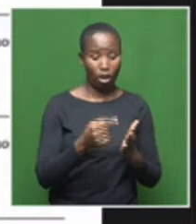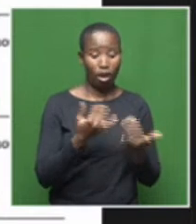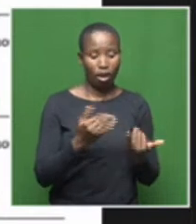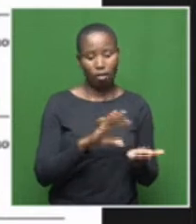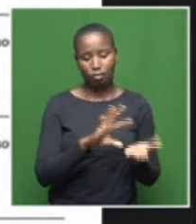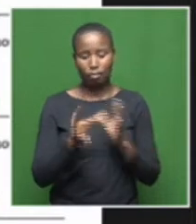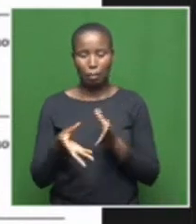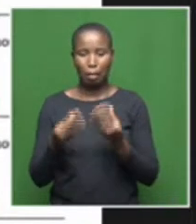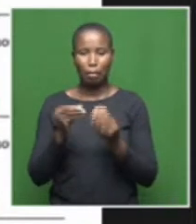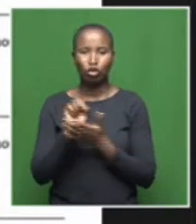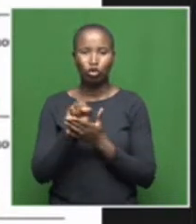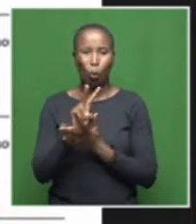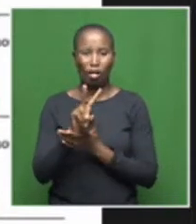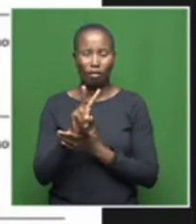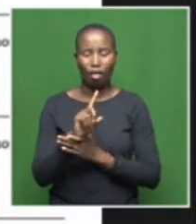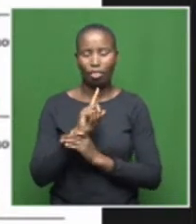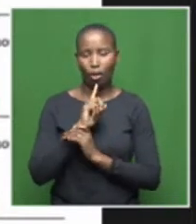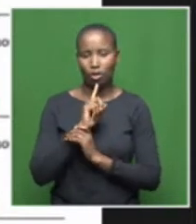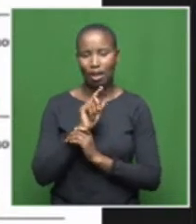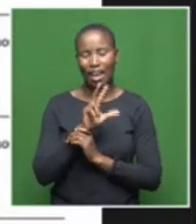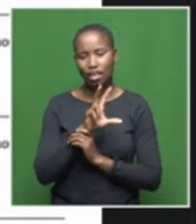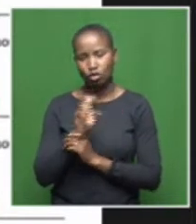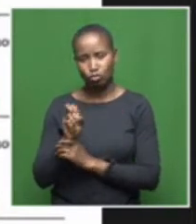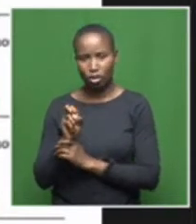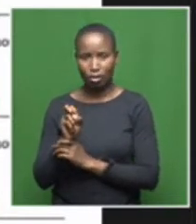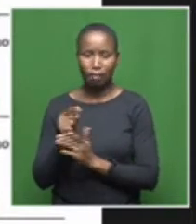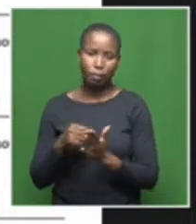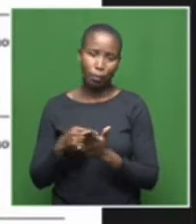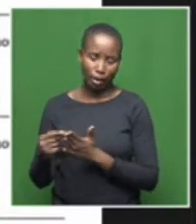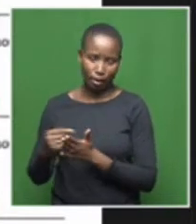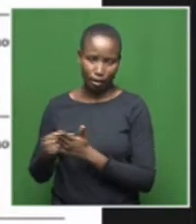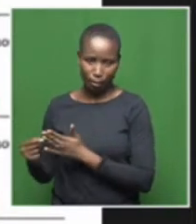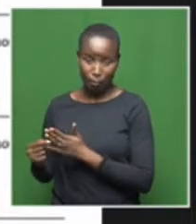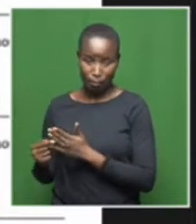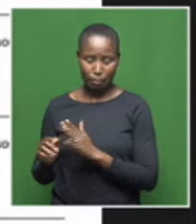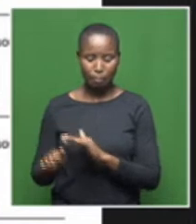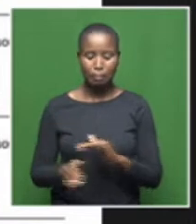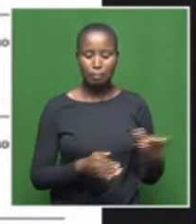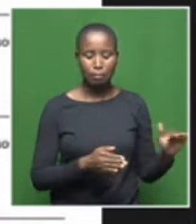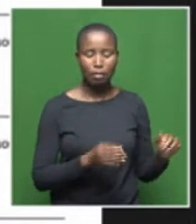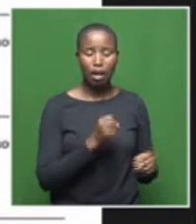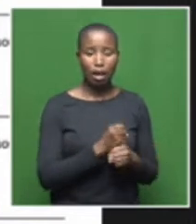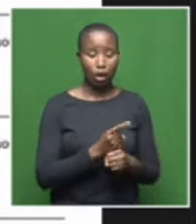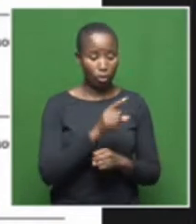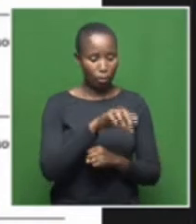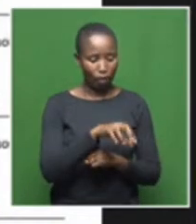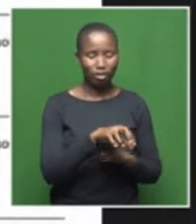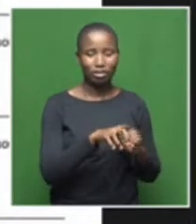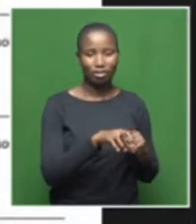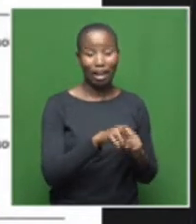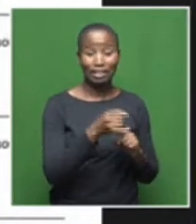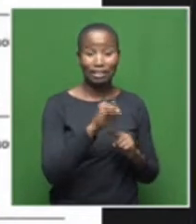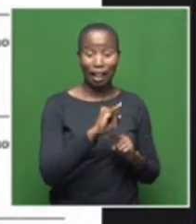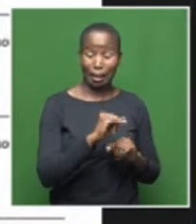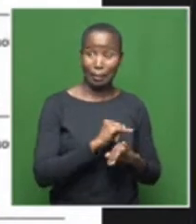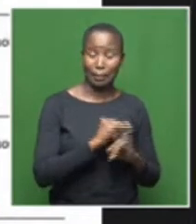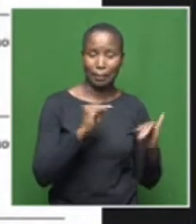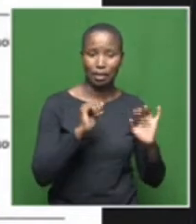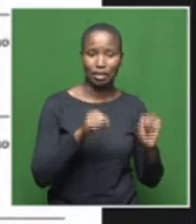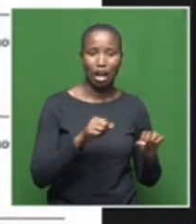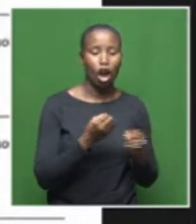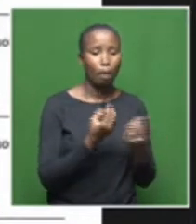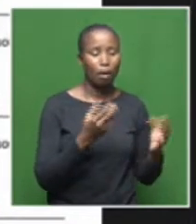of 12,800 per week. The Gauteng province is still leading at an average